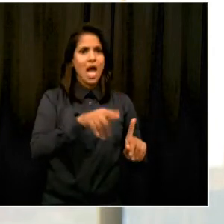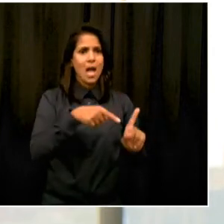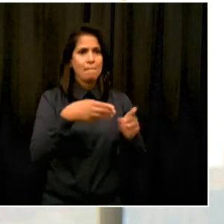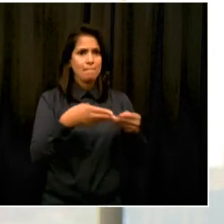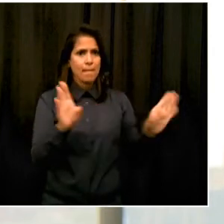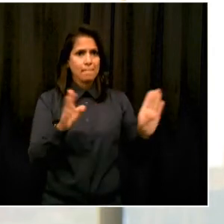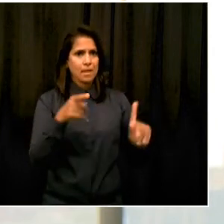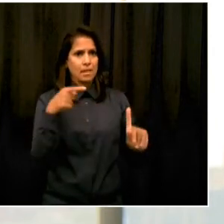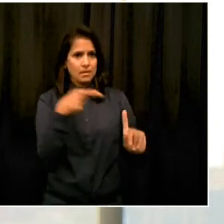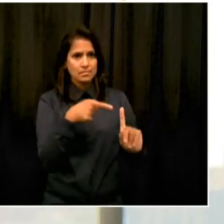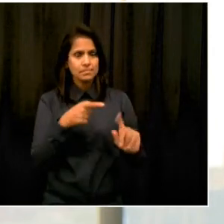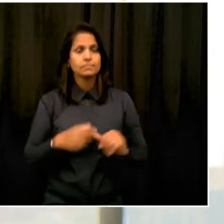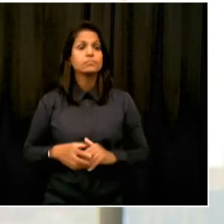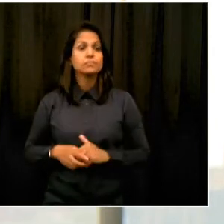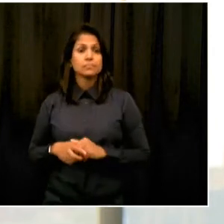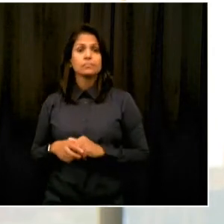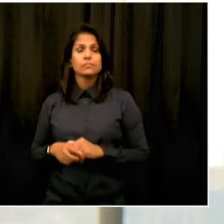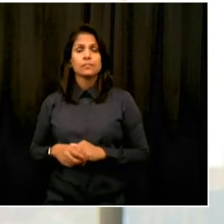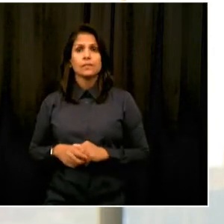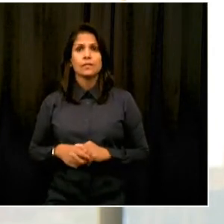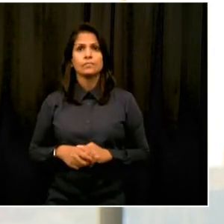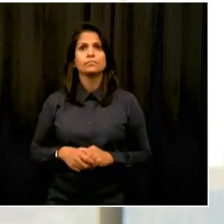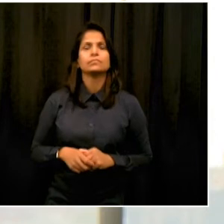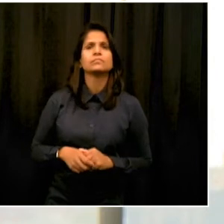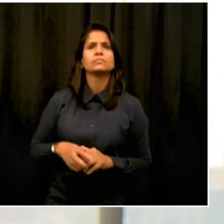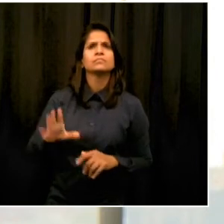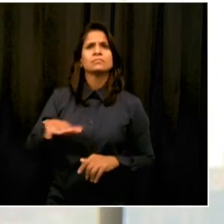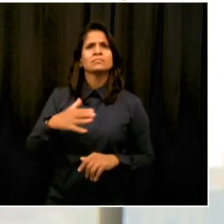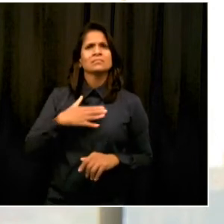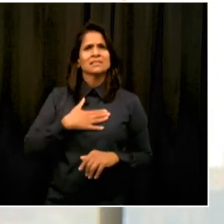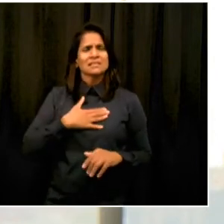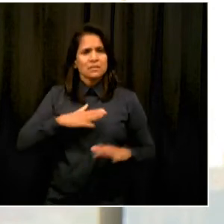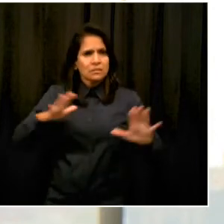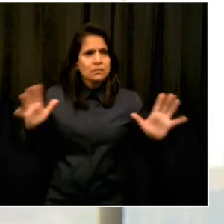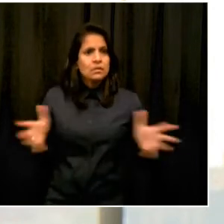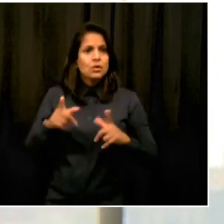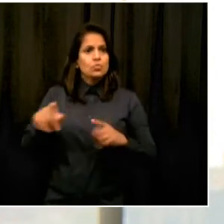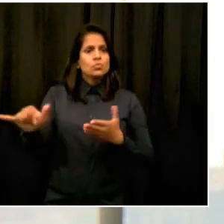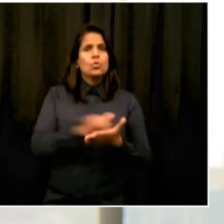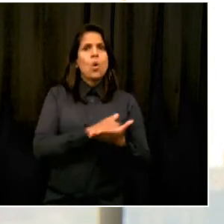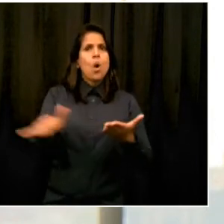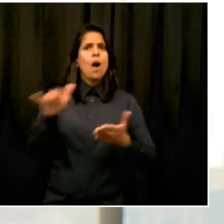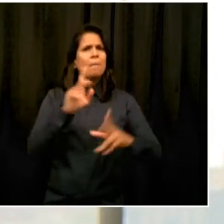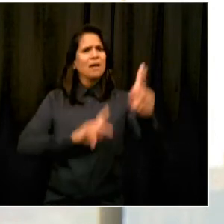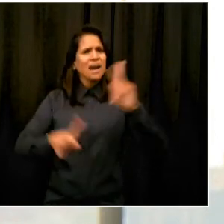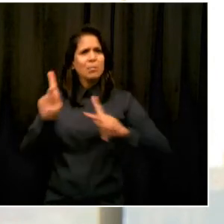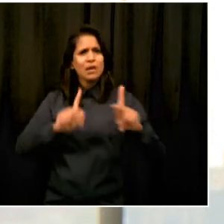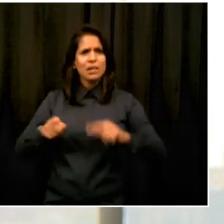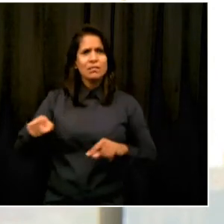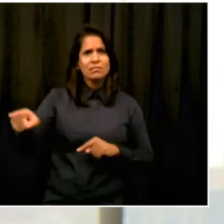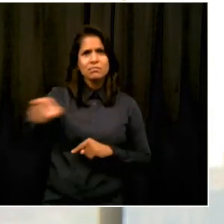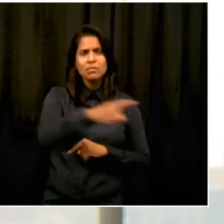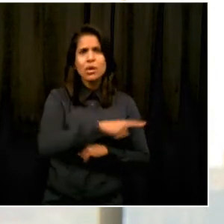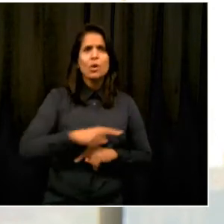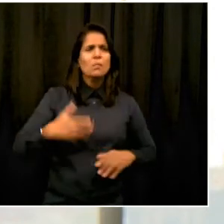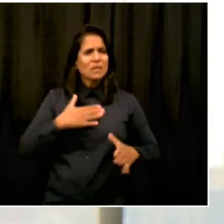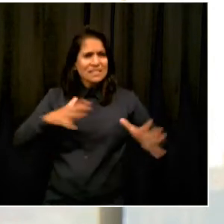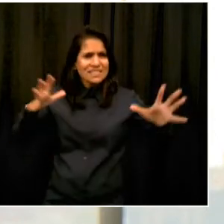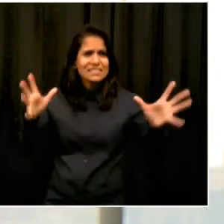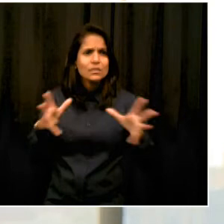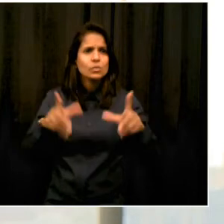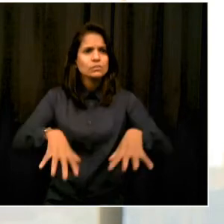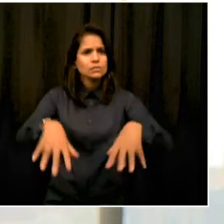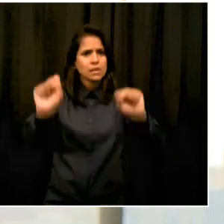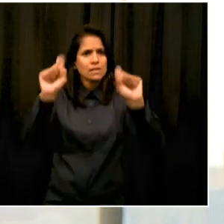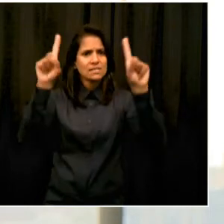Yorkers to take advantage of the opportunity at our public testing sites. But which of you, Dr. Katz, you want to speak